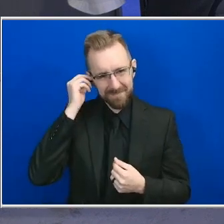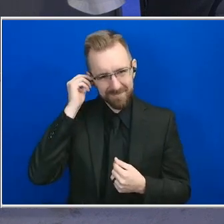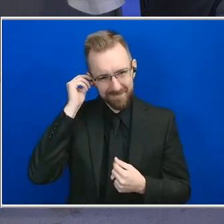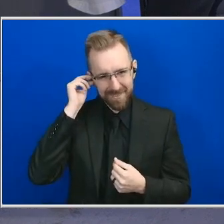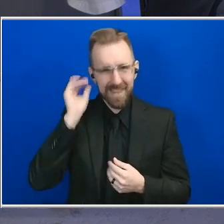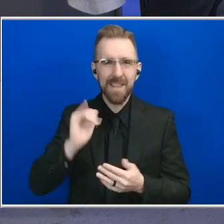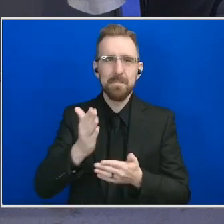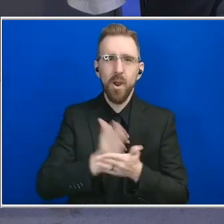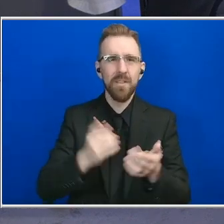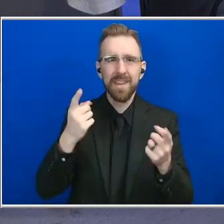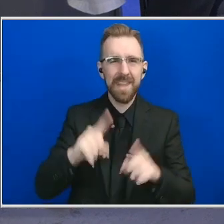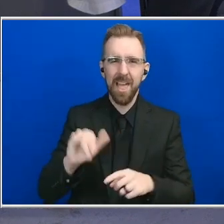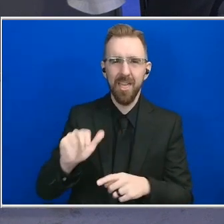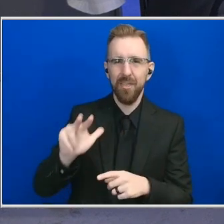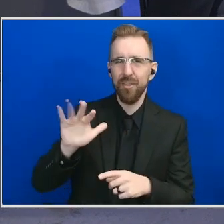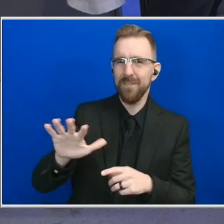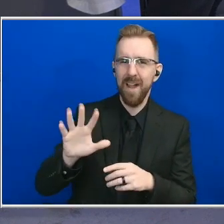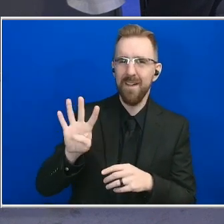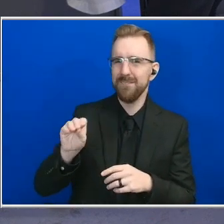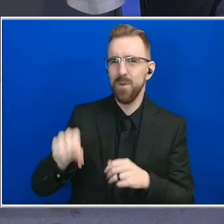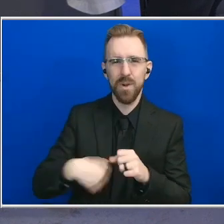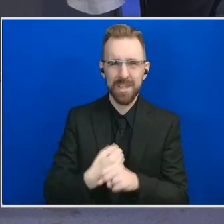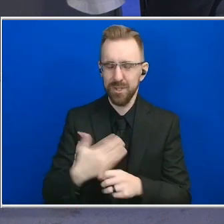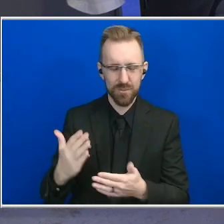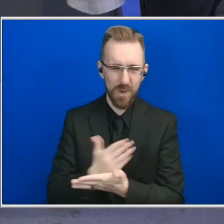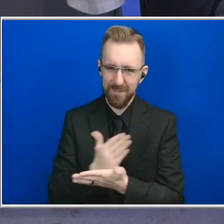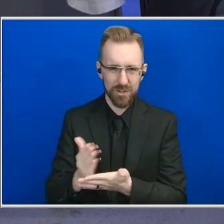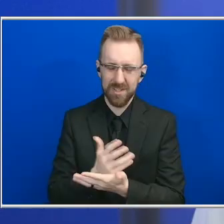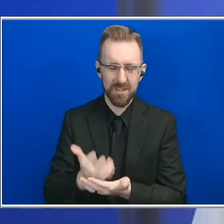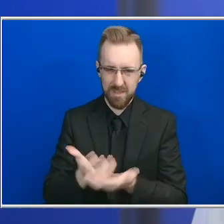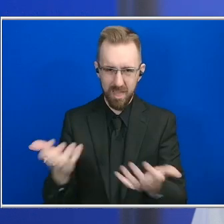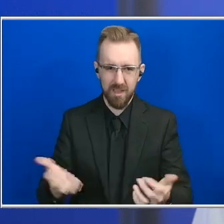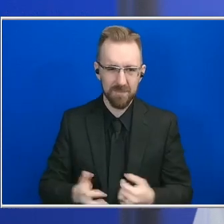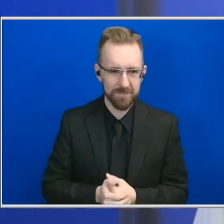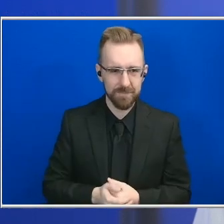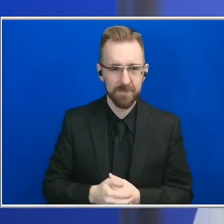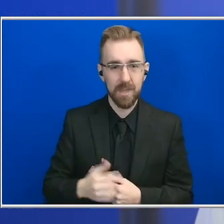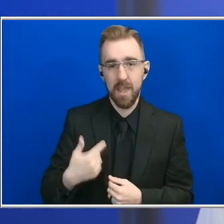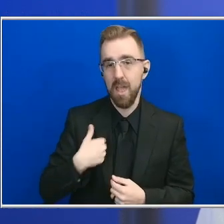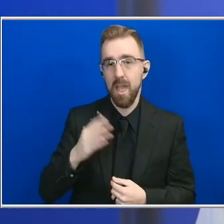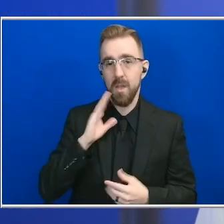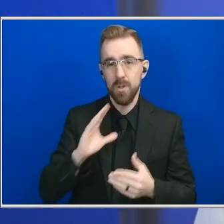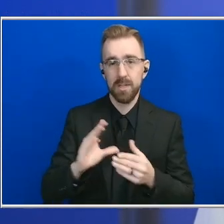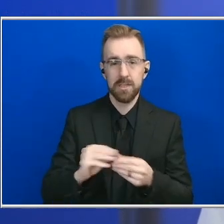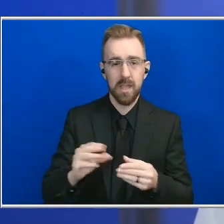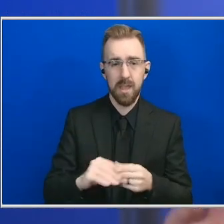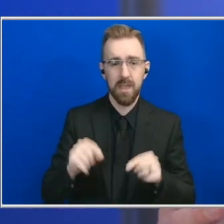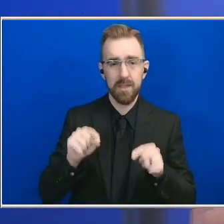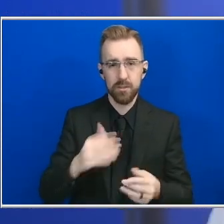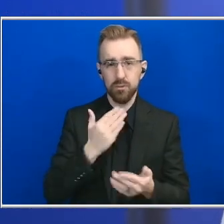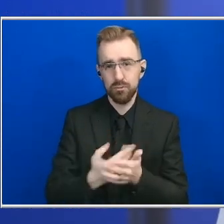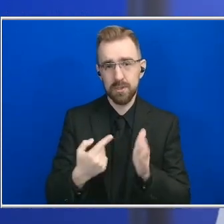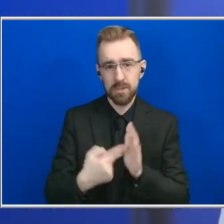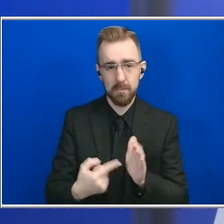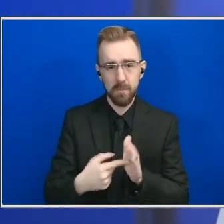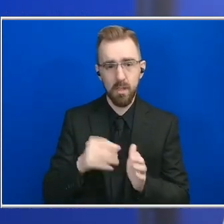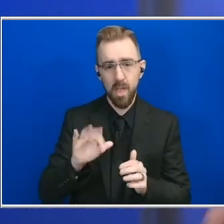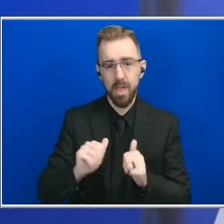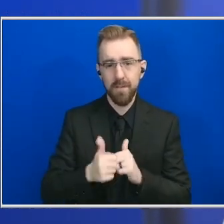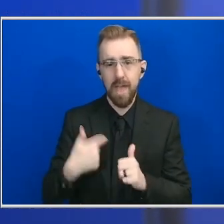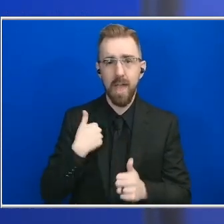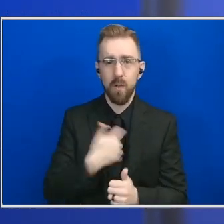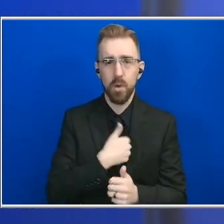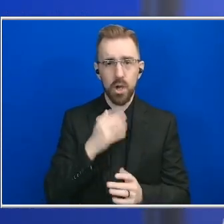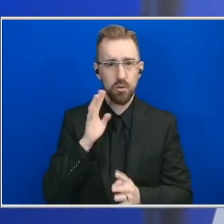40 years, whatever. Yeah. Final thoughts. I guess I would say that this is a good example of how we're sort of creatively